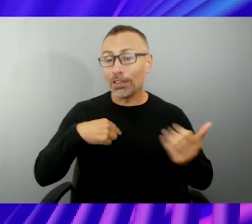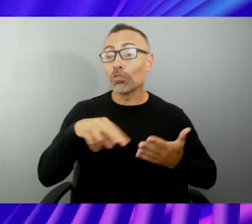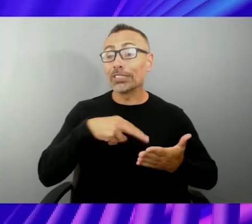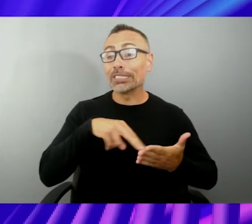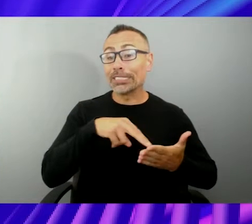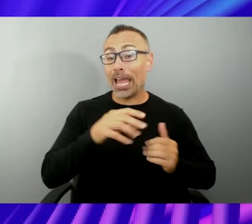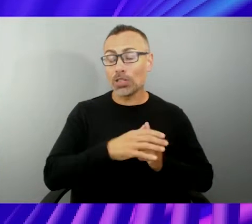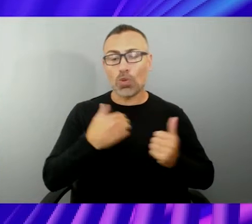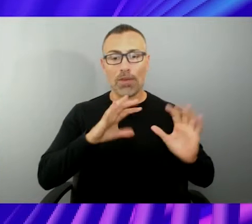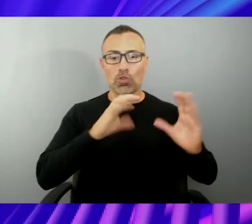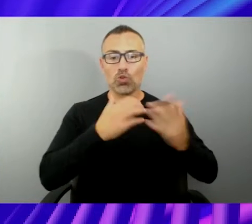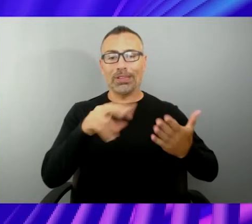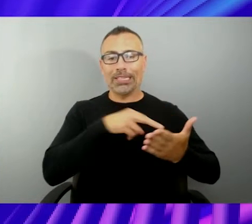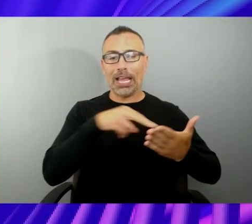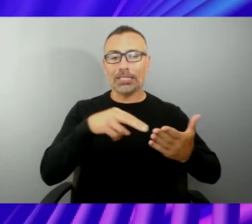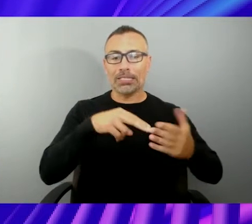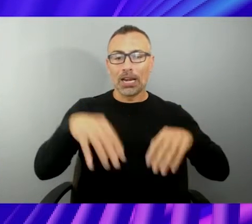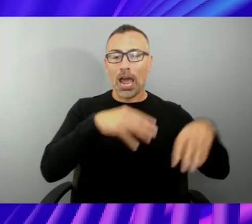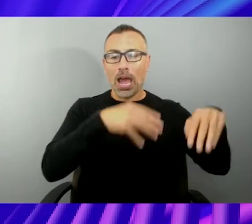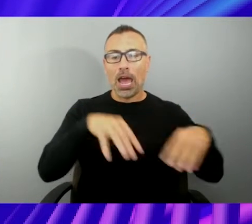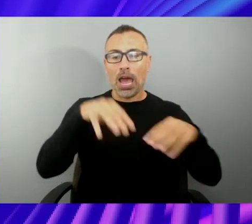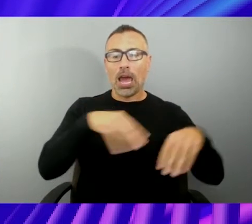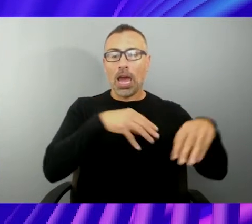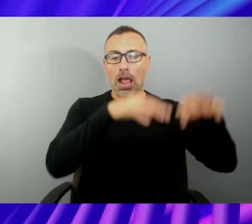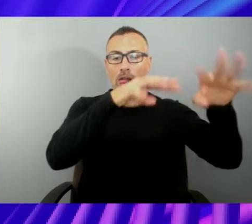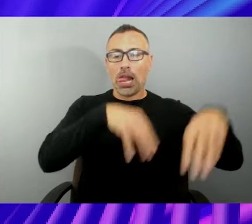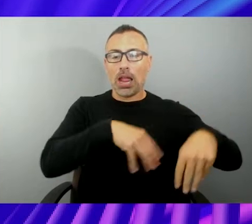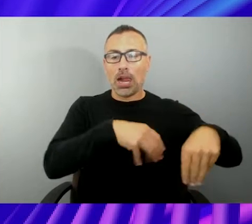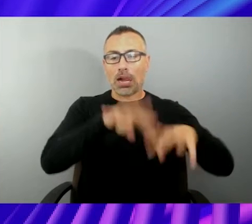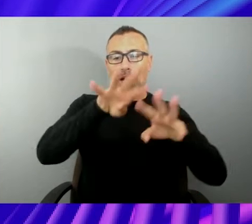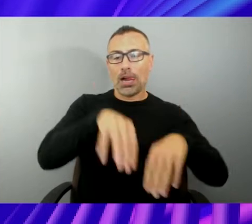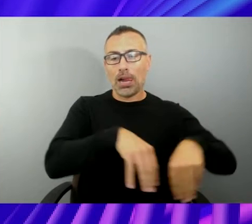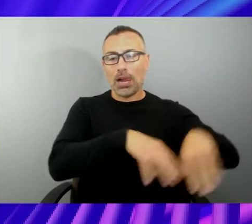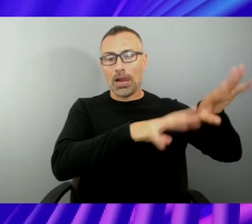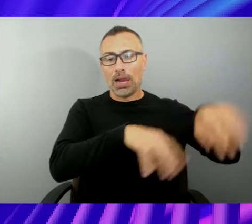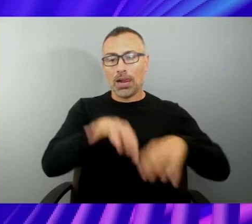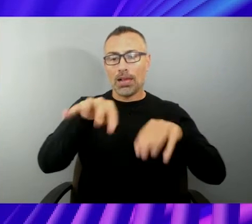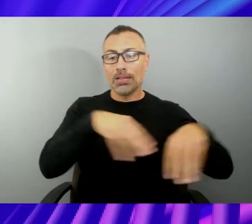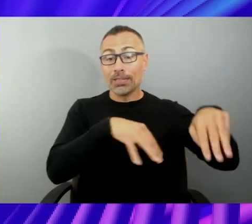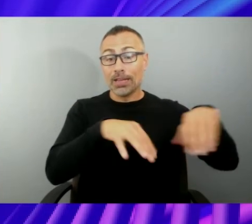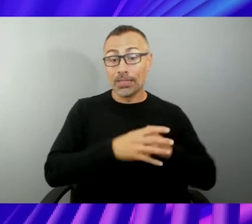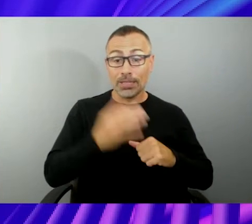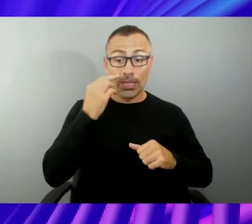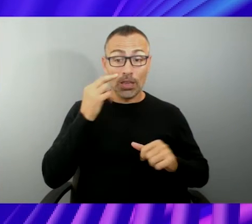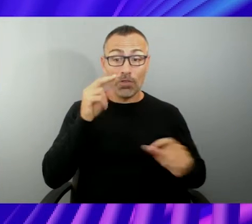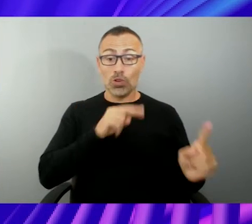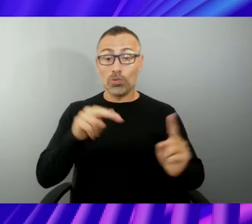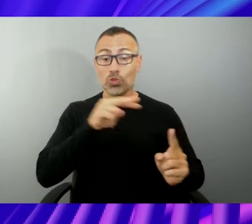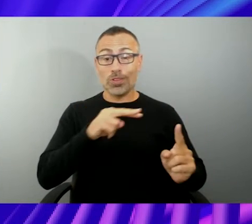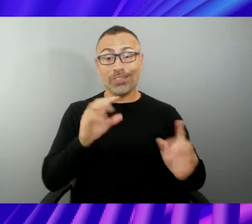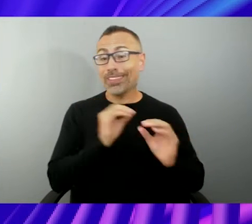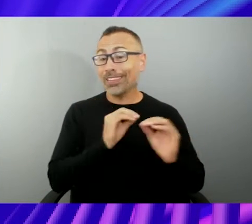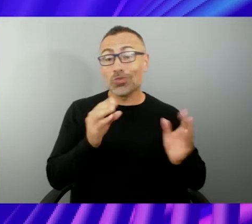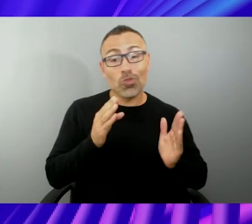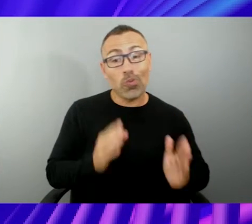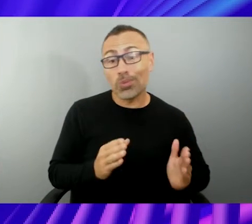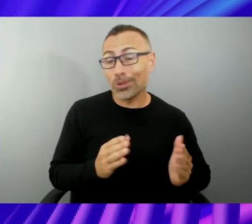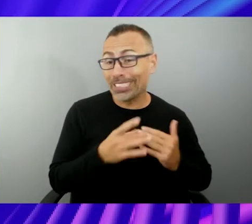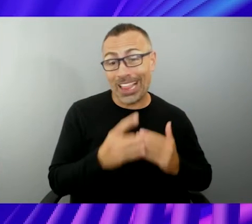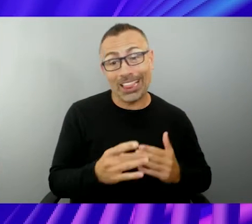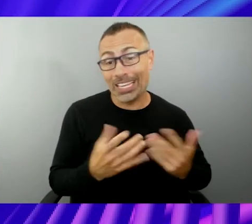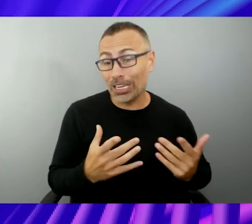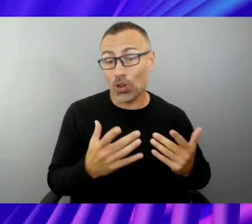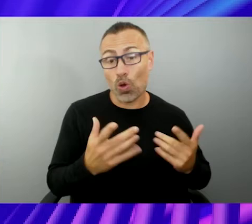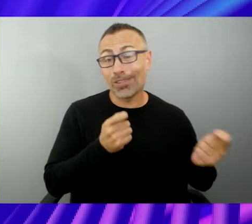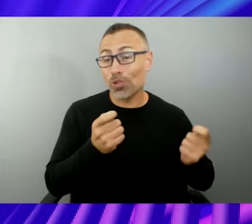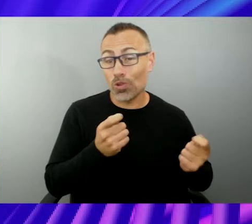who are dancing, and if you carefully observe, there is no central coordinator who is conducting the dance. The dancers